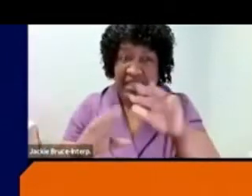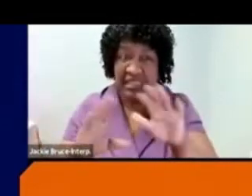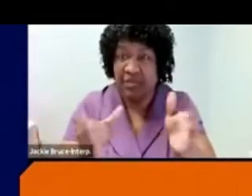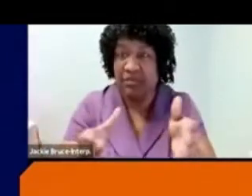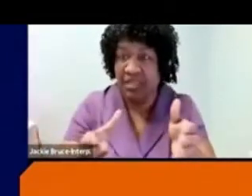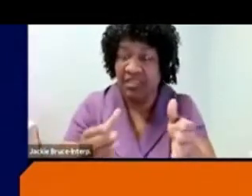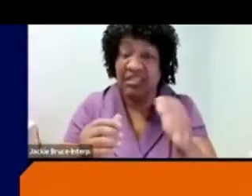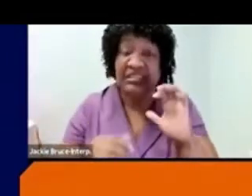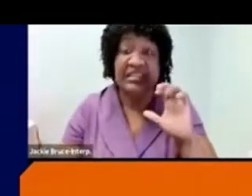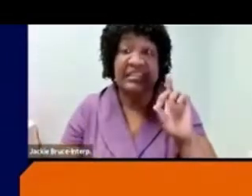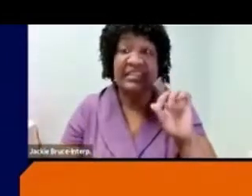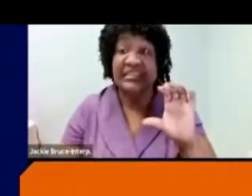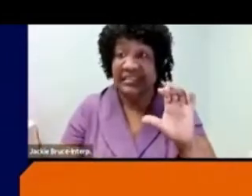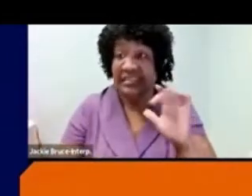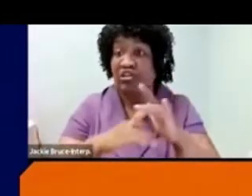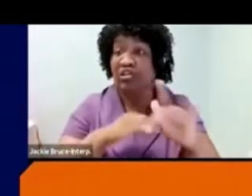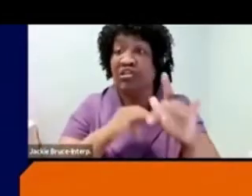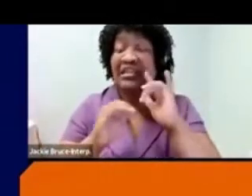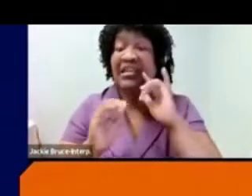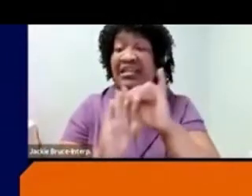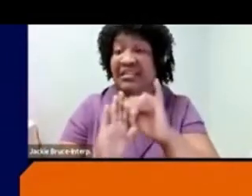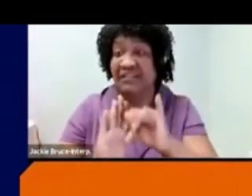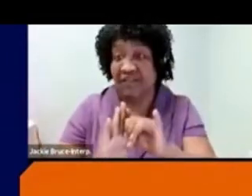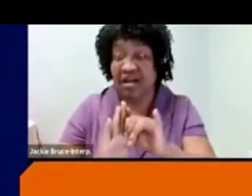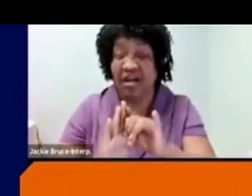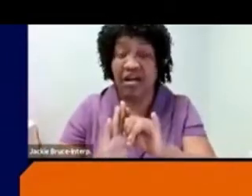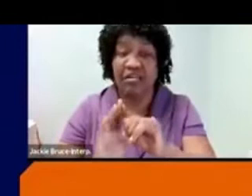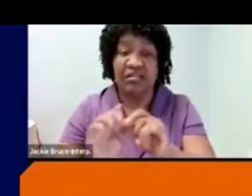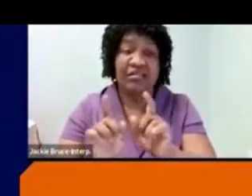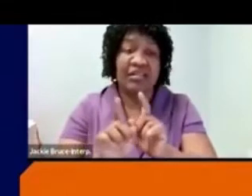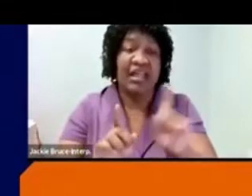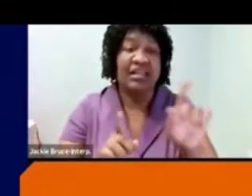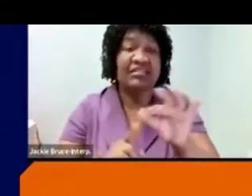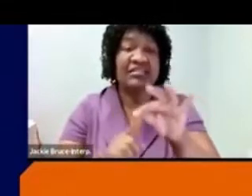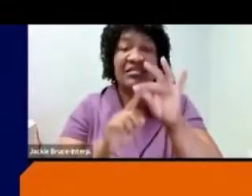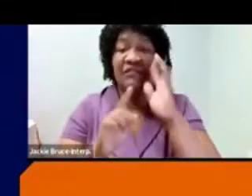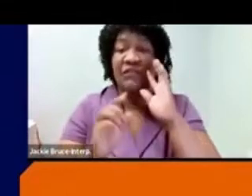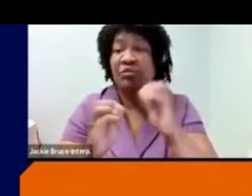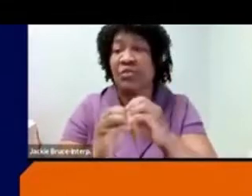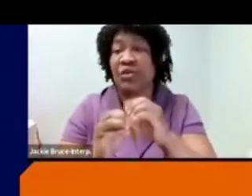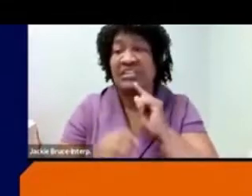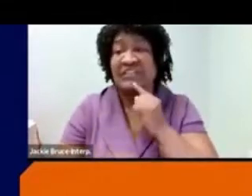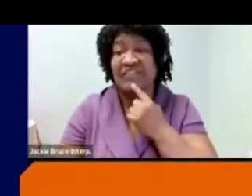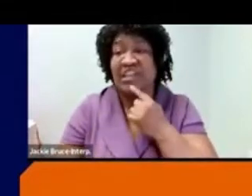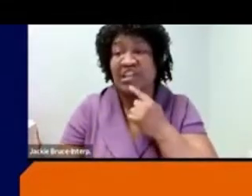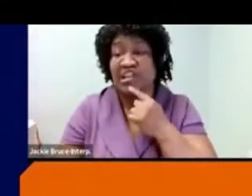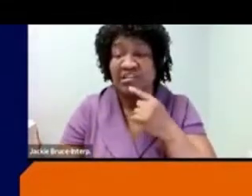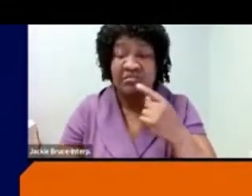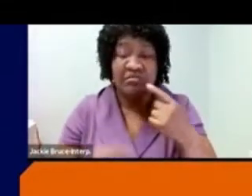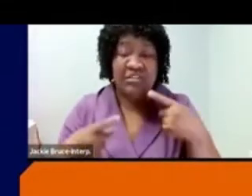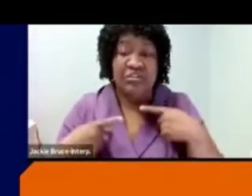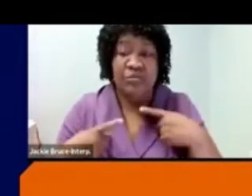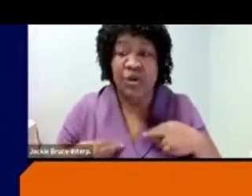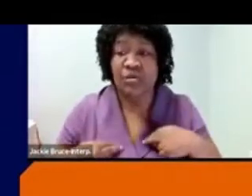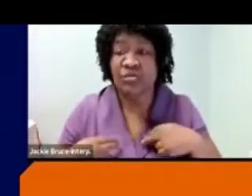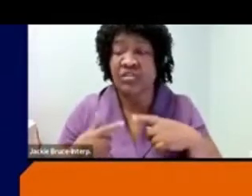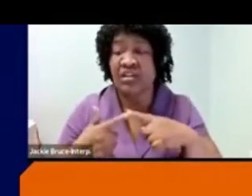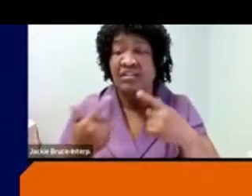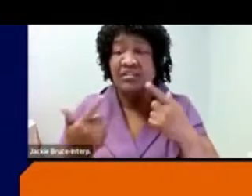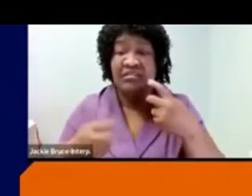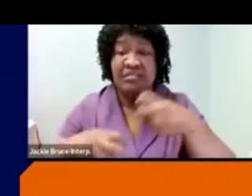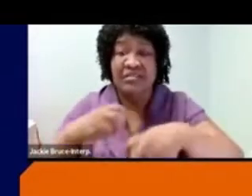that the CDC was early on identifying as risk factors for more severe outcomes, higher risk of pneumonias, pneumonitis,